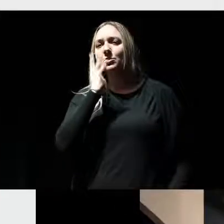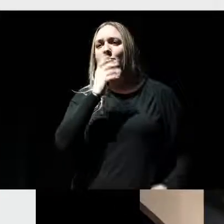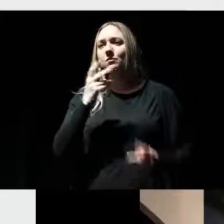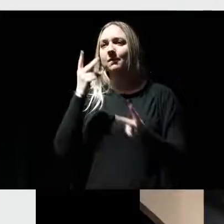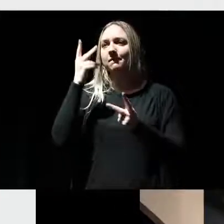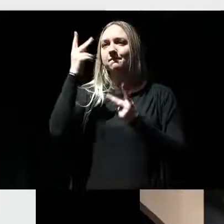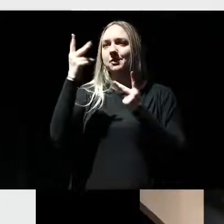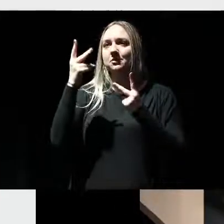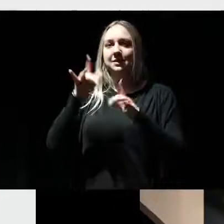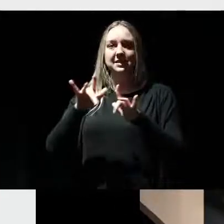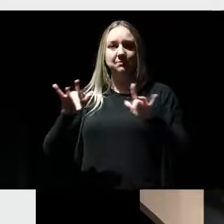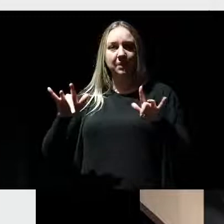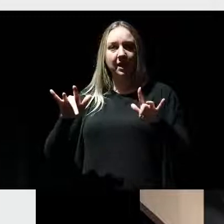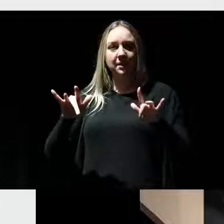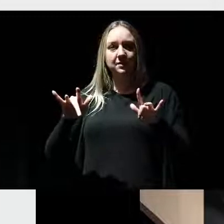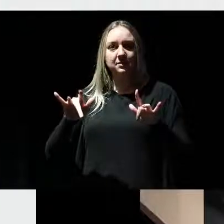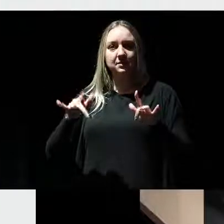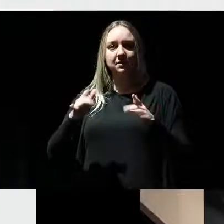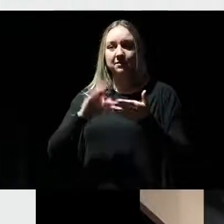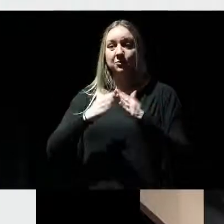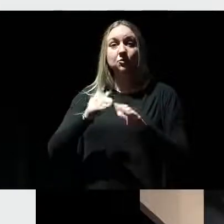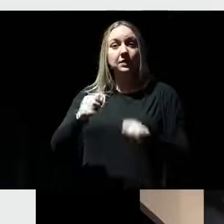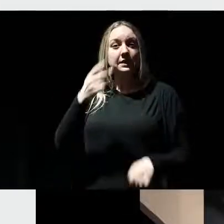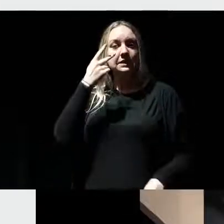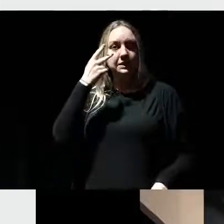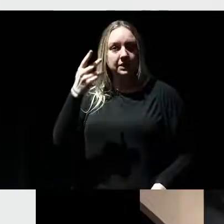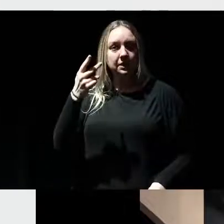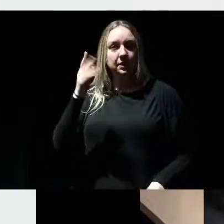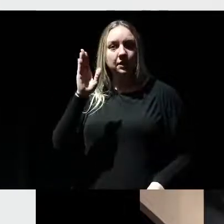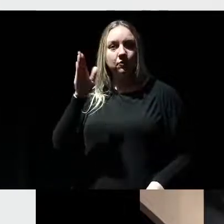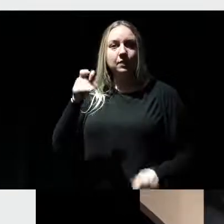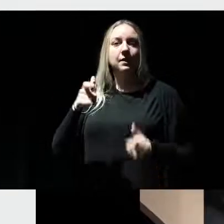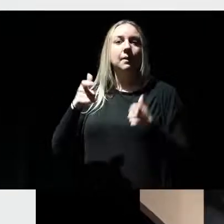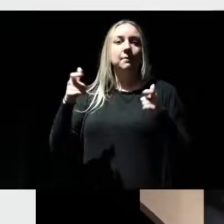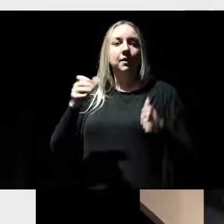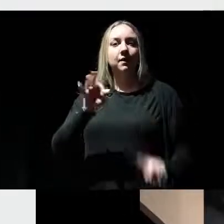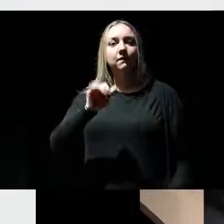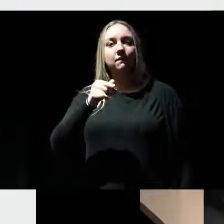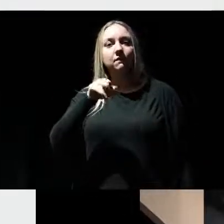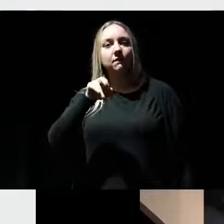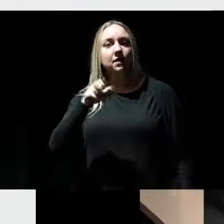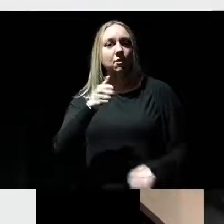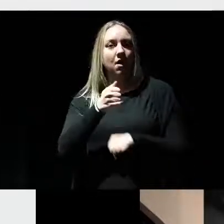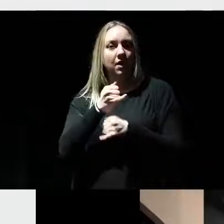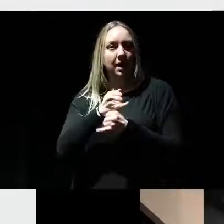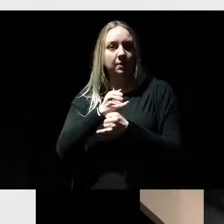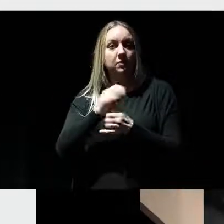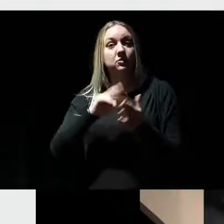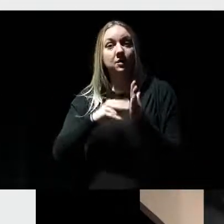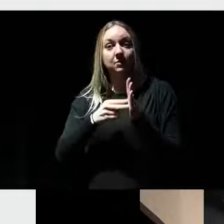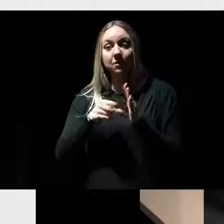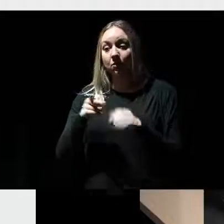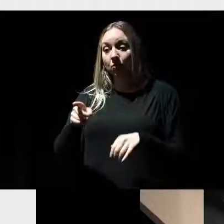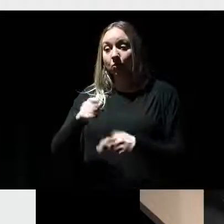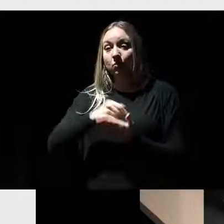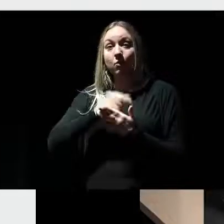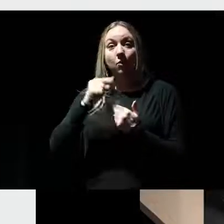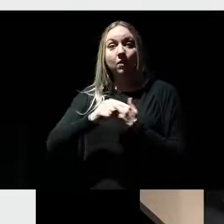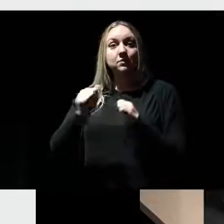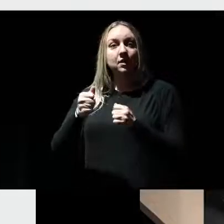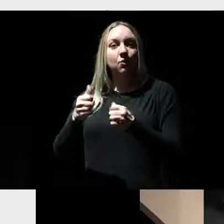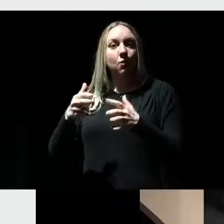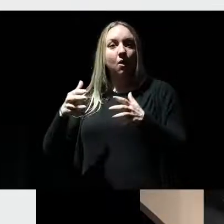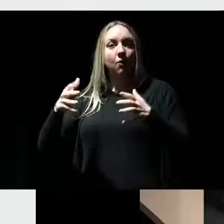public presence in which to continue to grow those programs and project out to the world